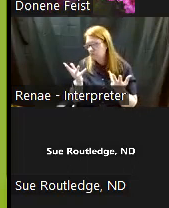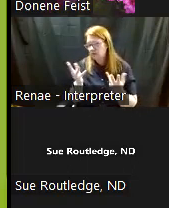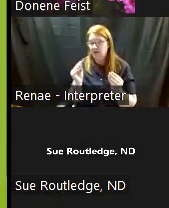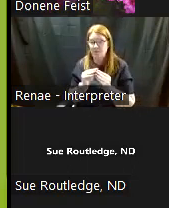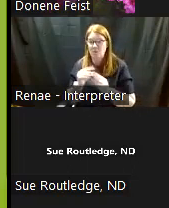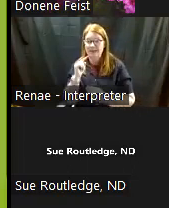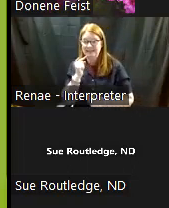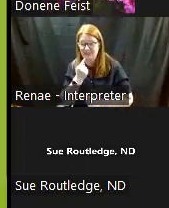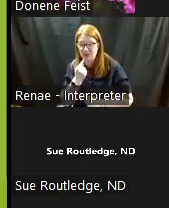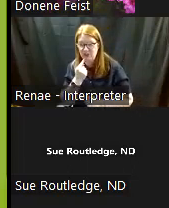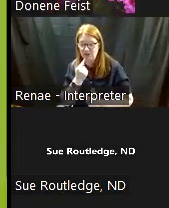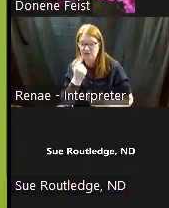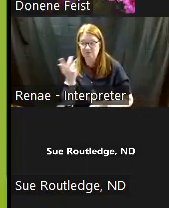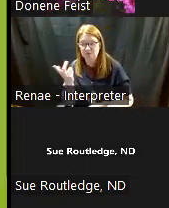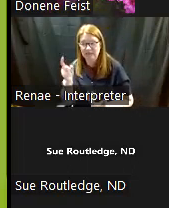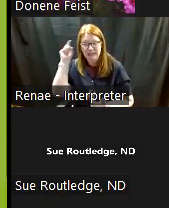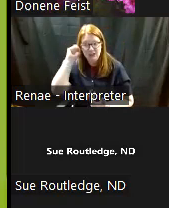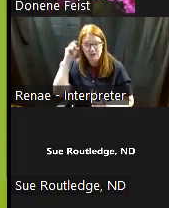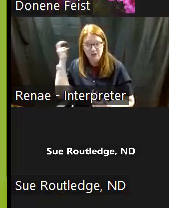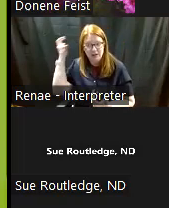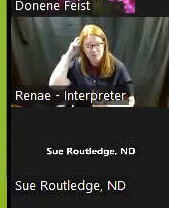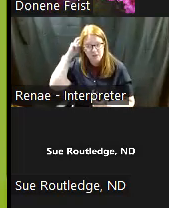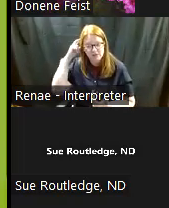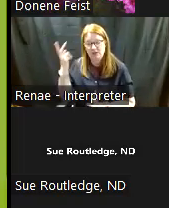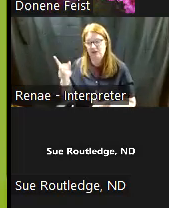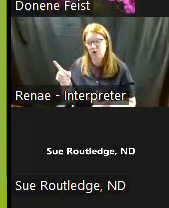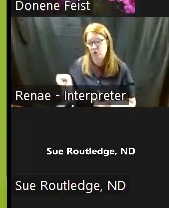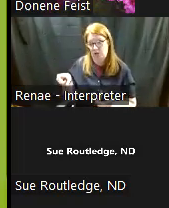hearing loss is, hearing aids or implants really are critical.